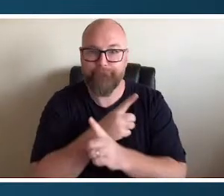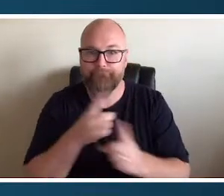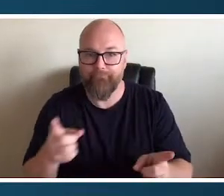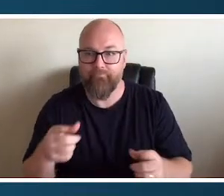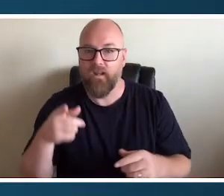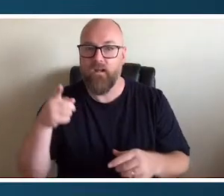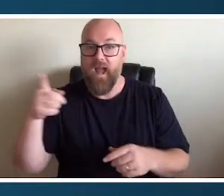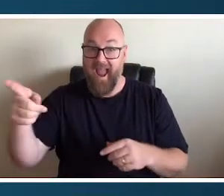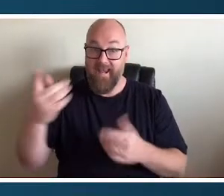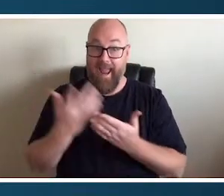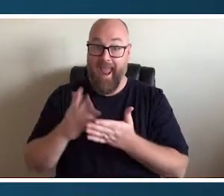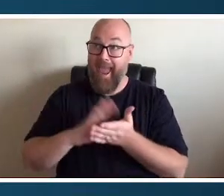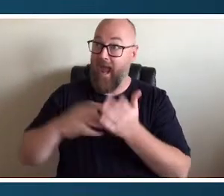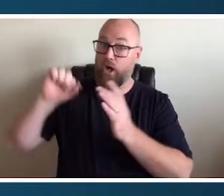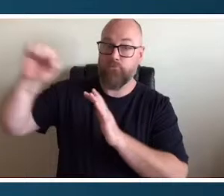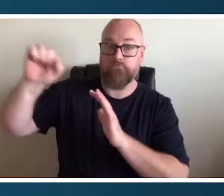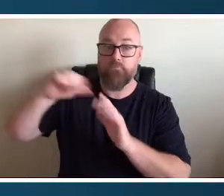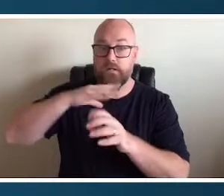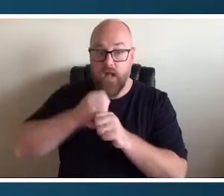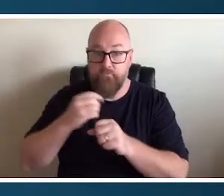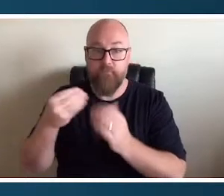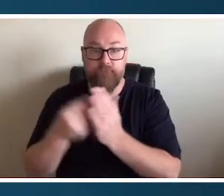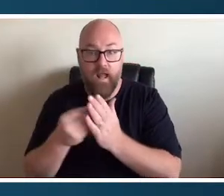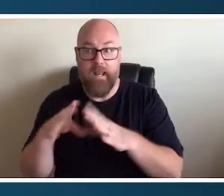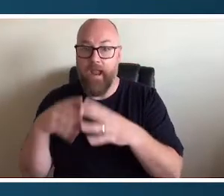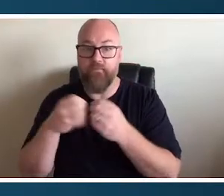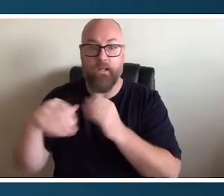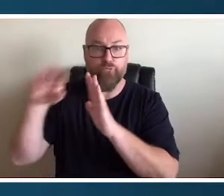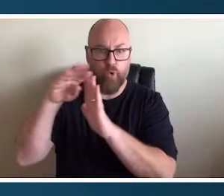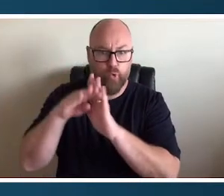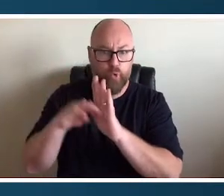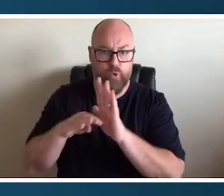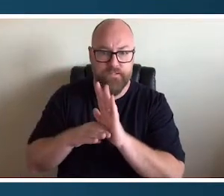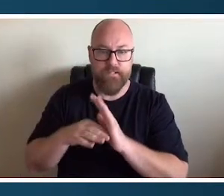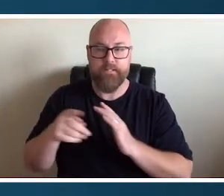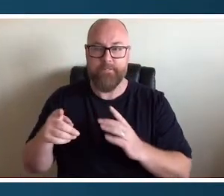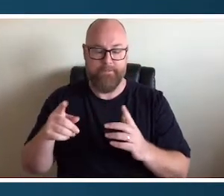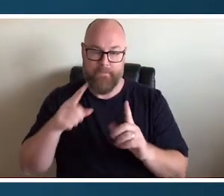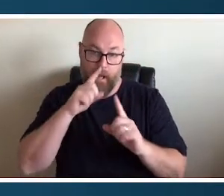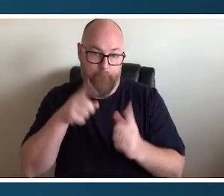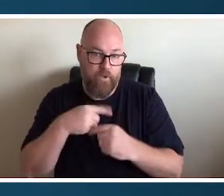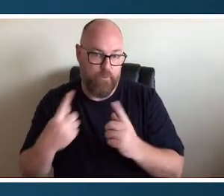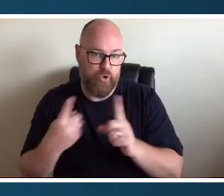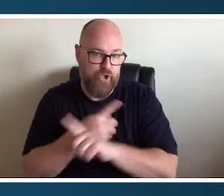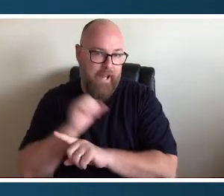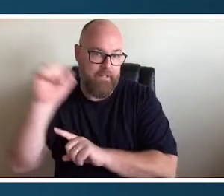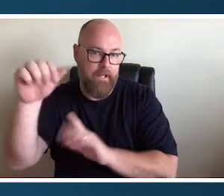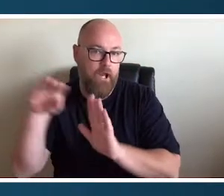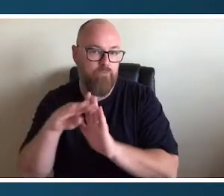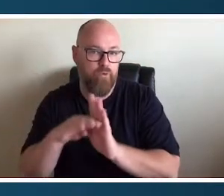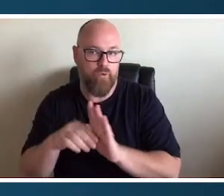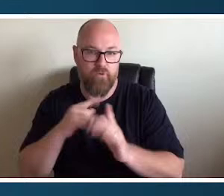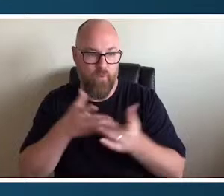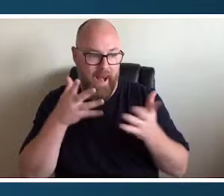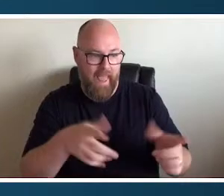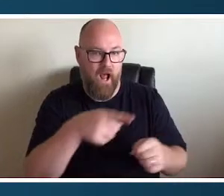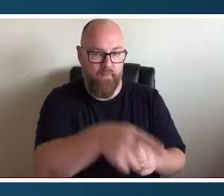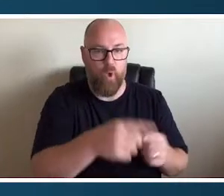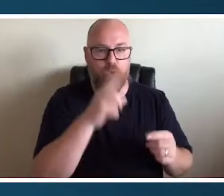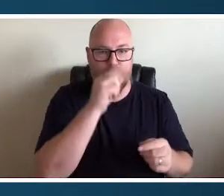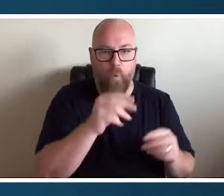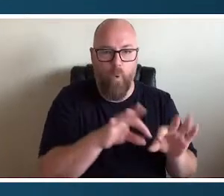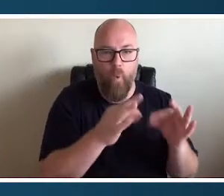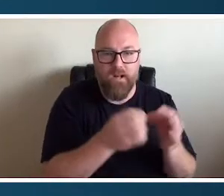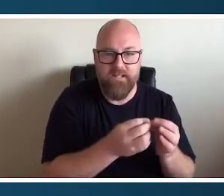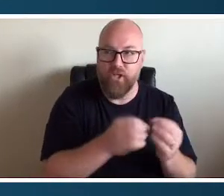the kinds of requirements that would allow smaller organizations to get access to funding. And I was wondering